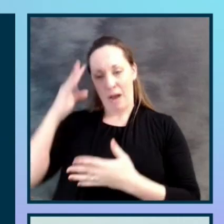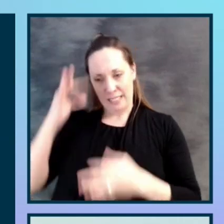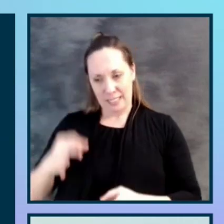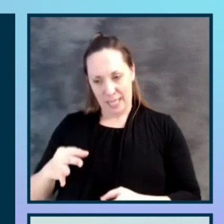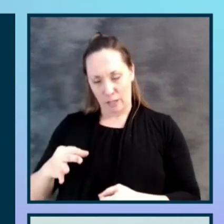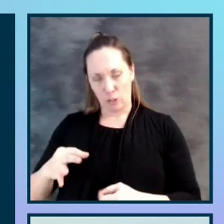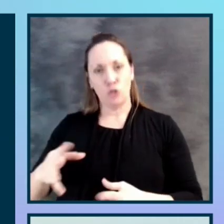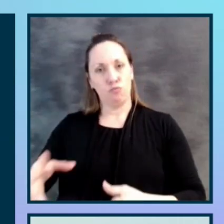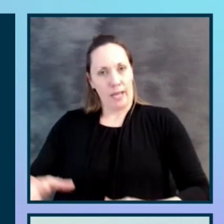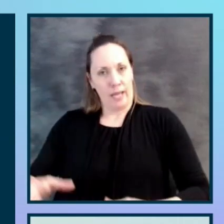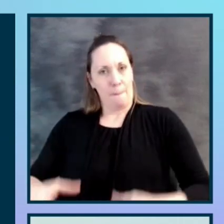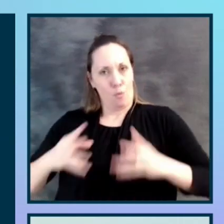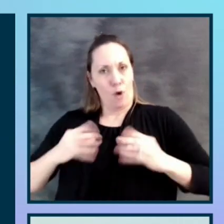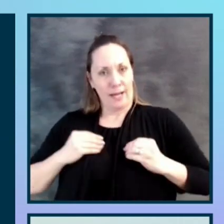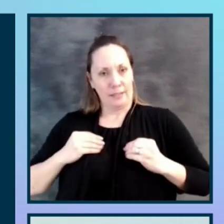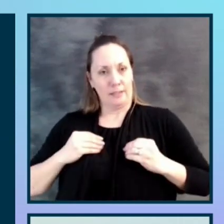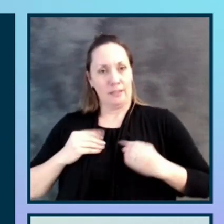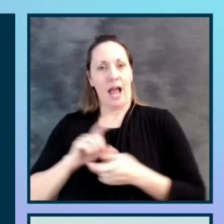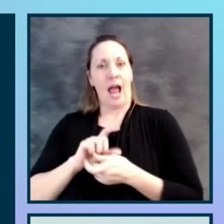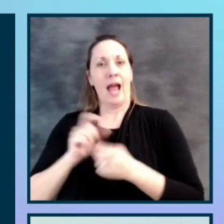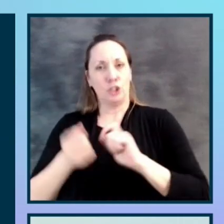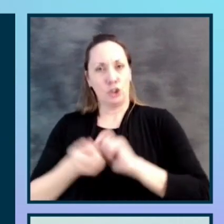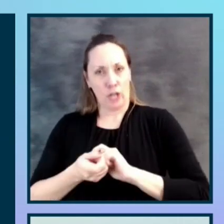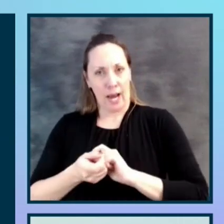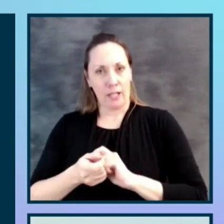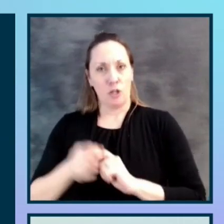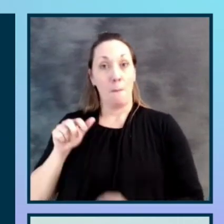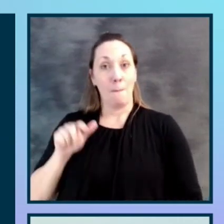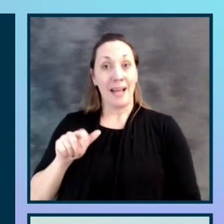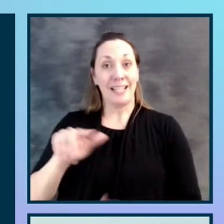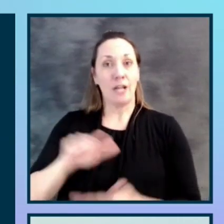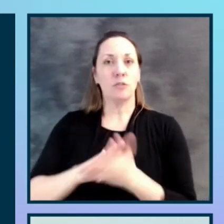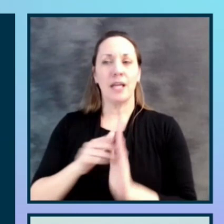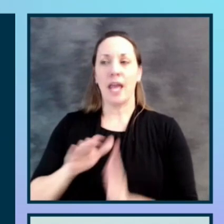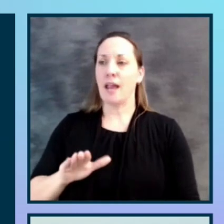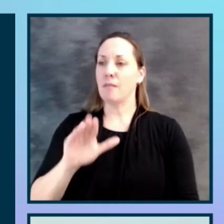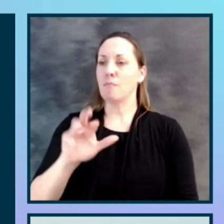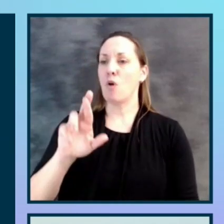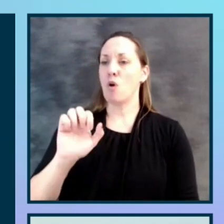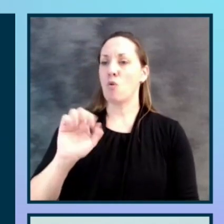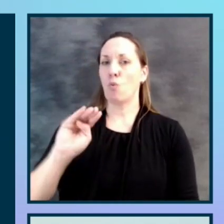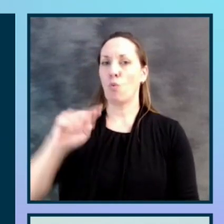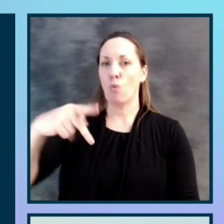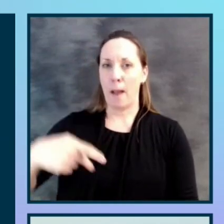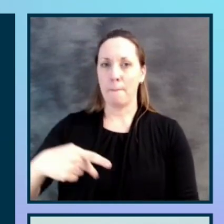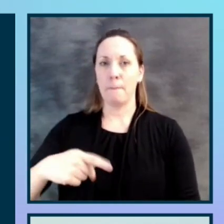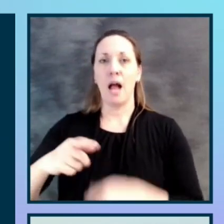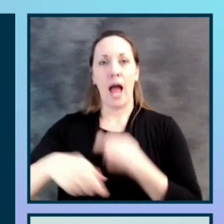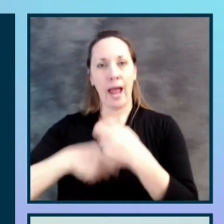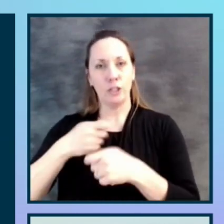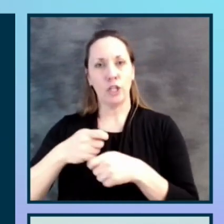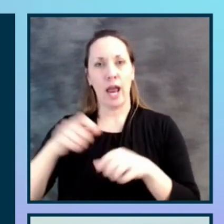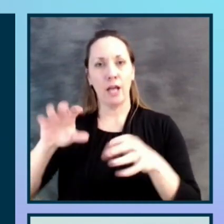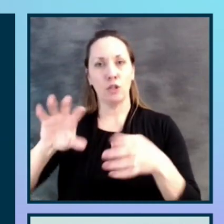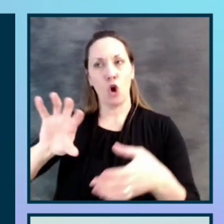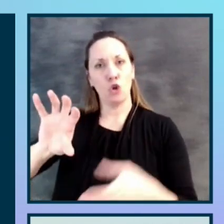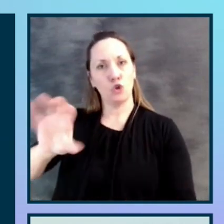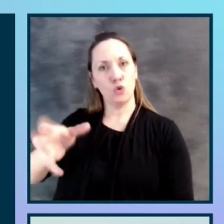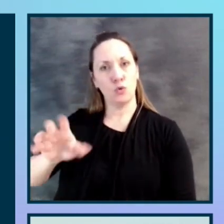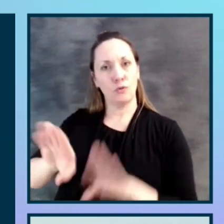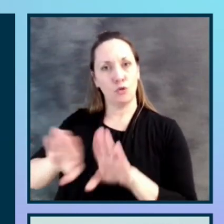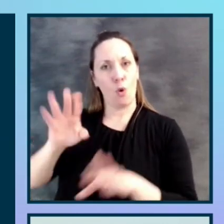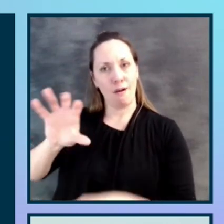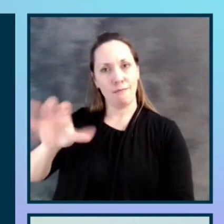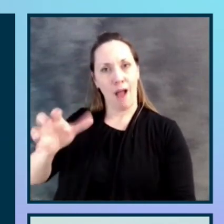changed stairs to ramps, ditched doorknobs, removed bathroom barriers, and made our home